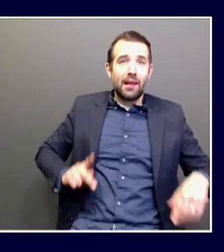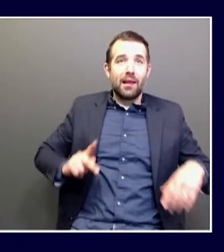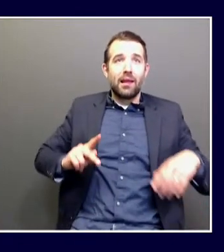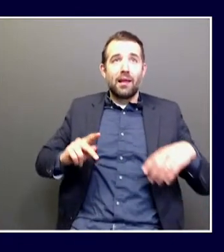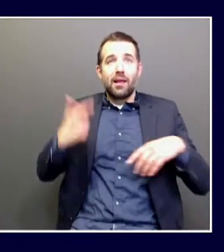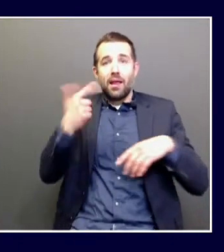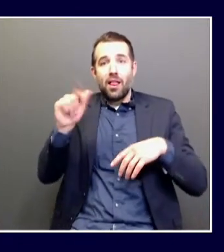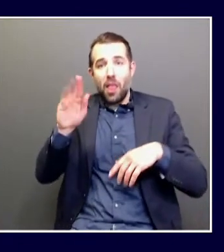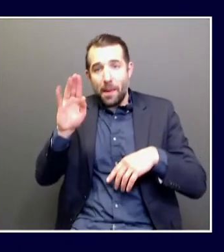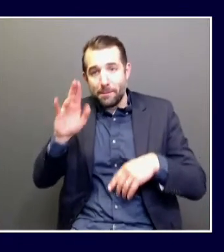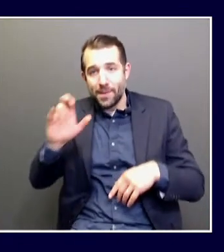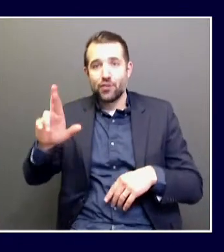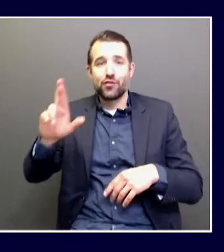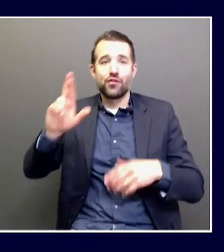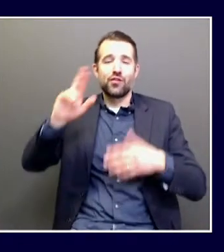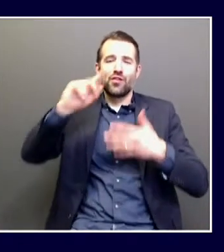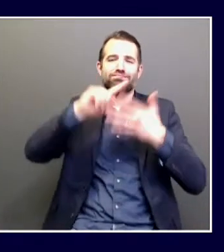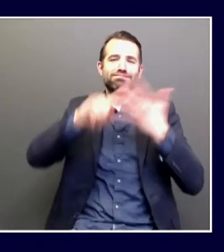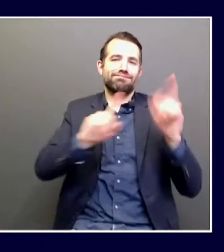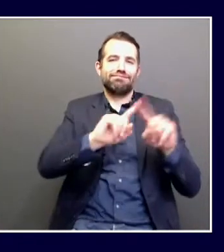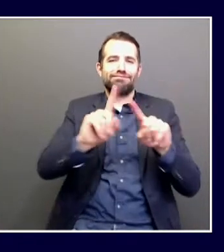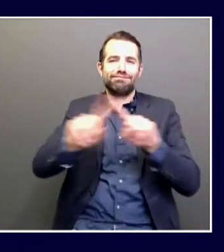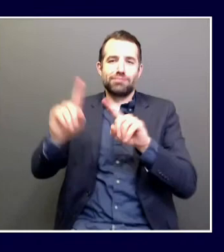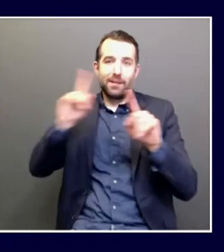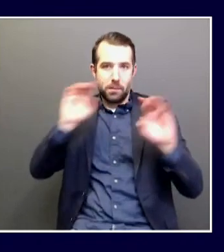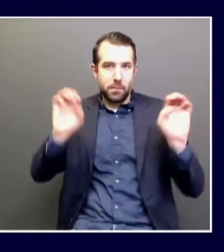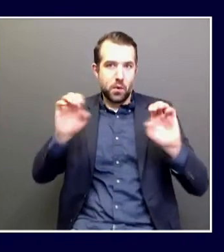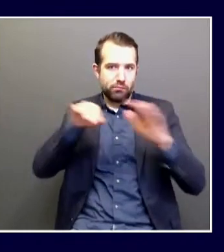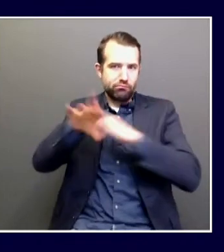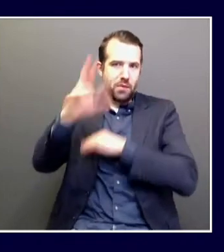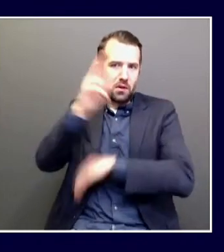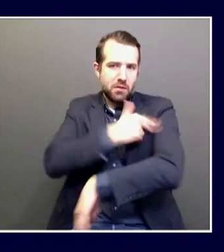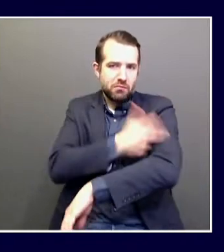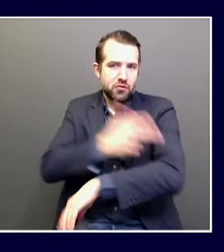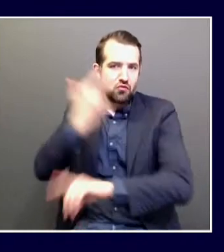country, the reason we ourselves have not gone out with that